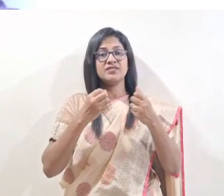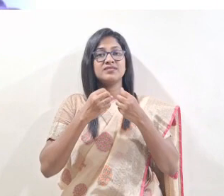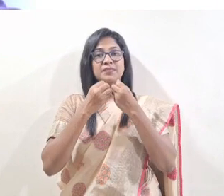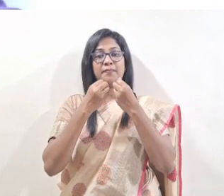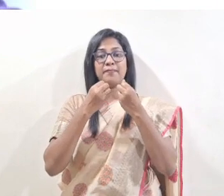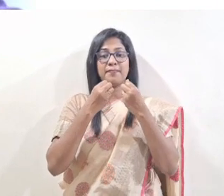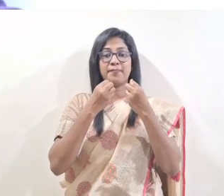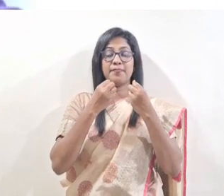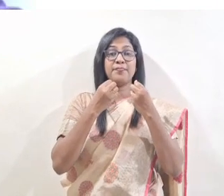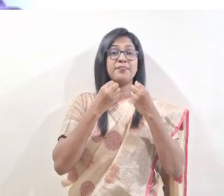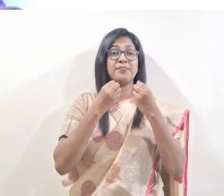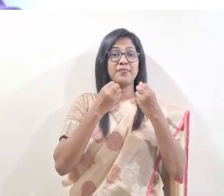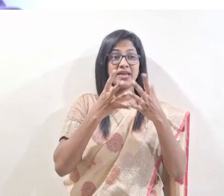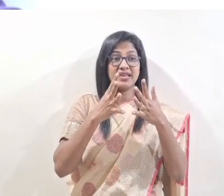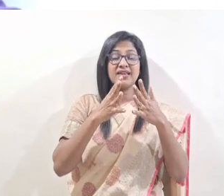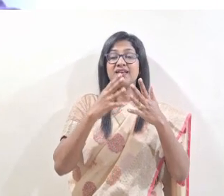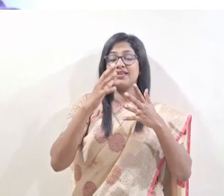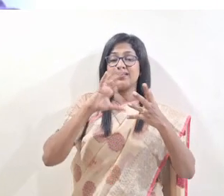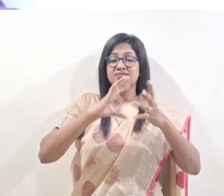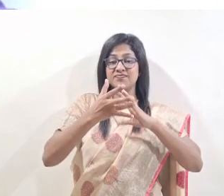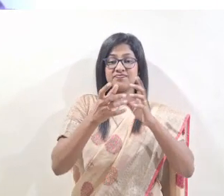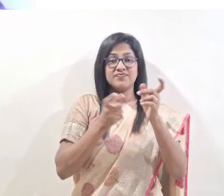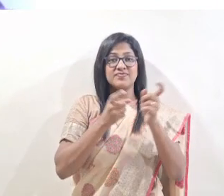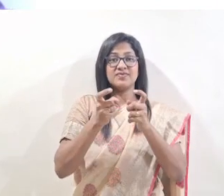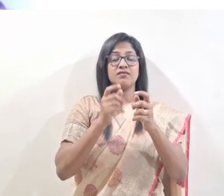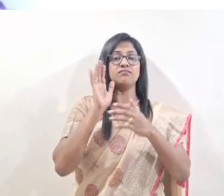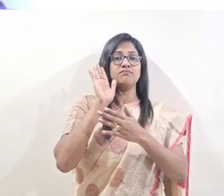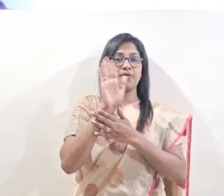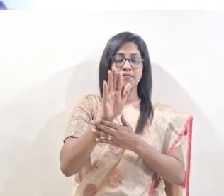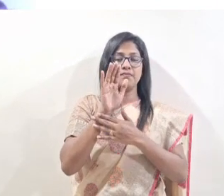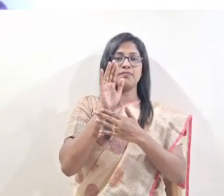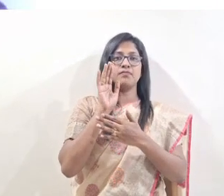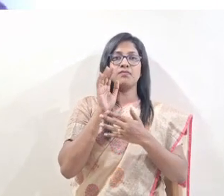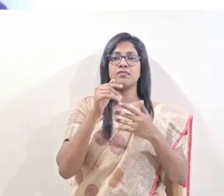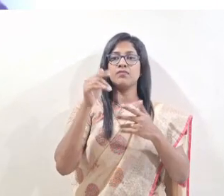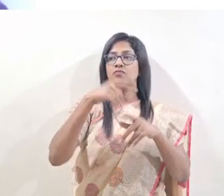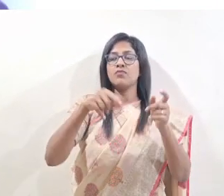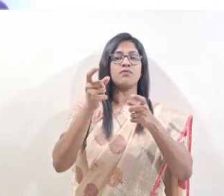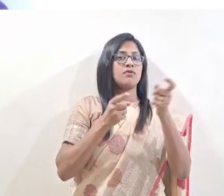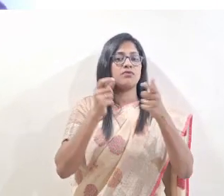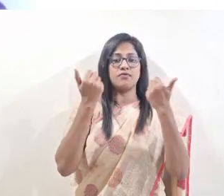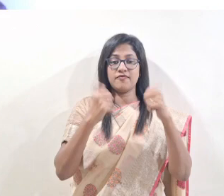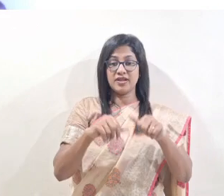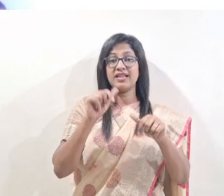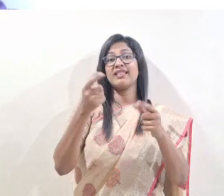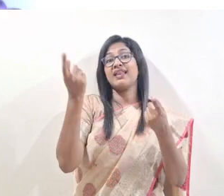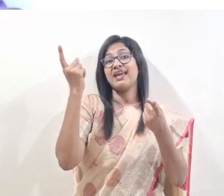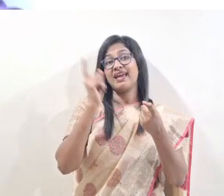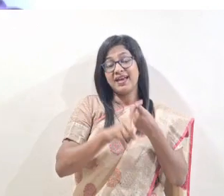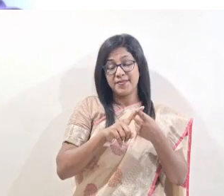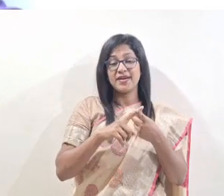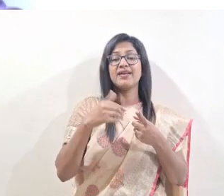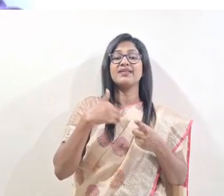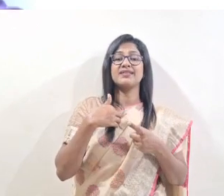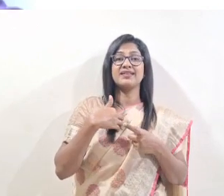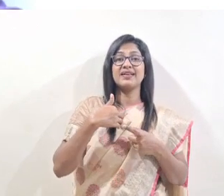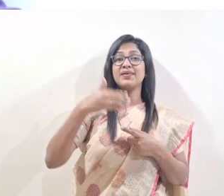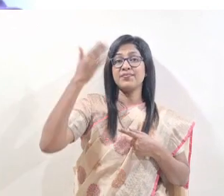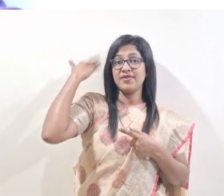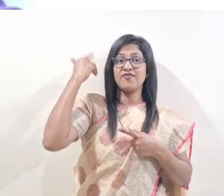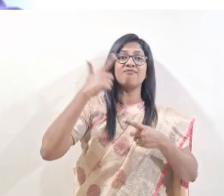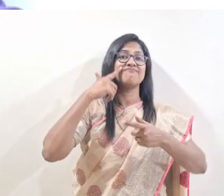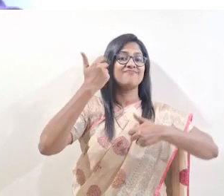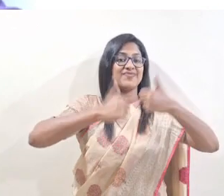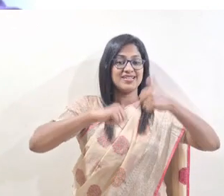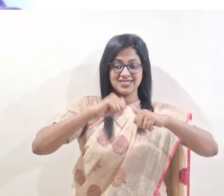many of the traction systems do not control jerk. And incidentally, I